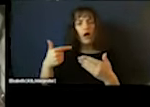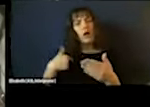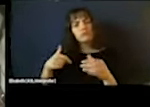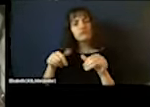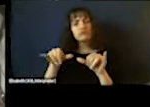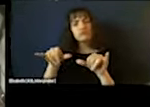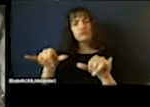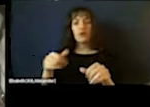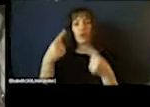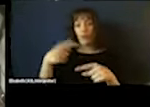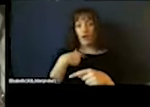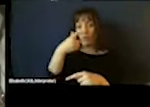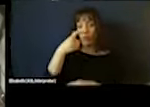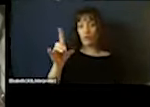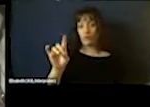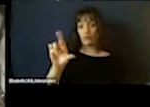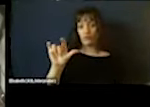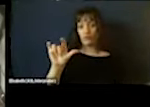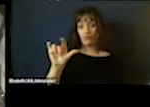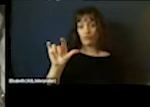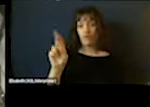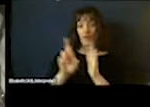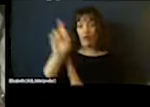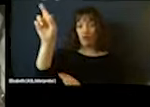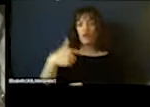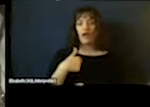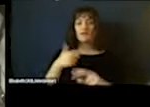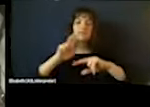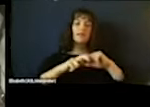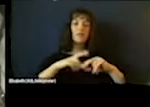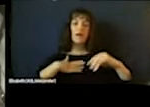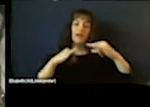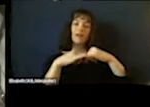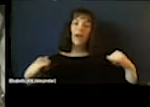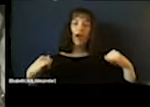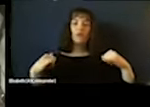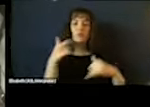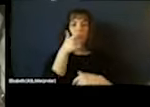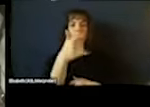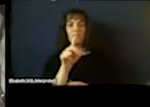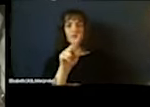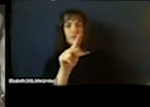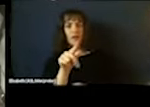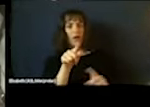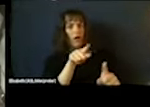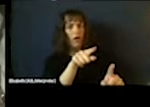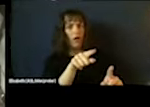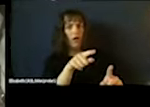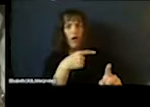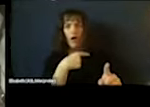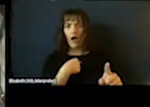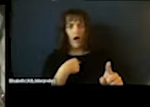on my couch and watching the TV, and I thought like, wow, I cannot be the representative of them because